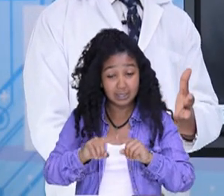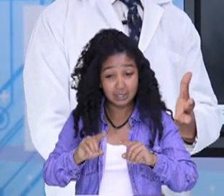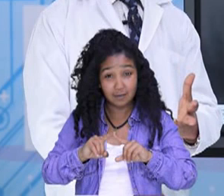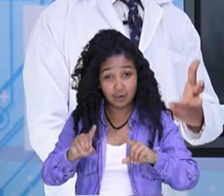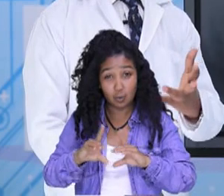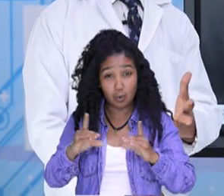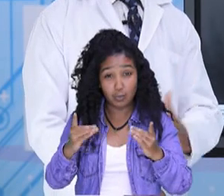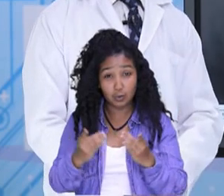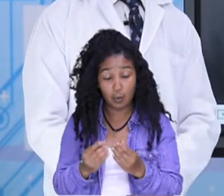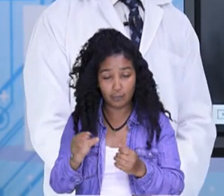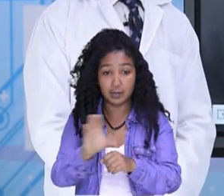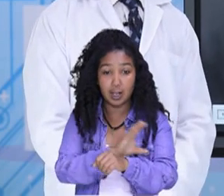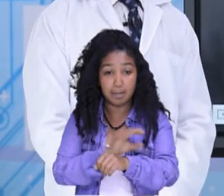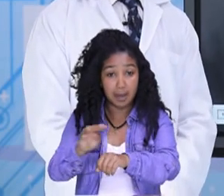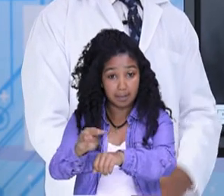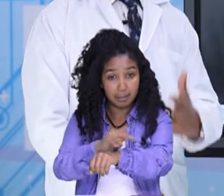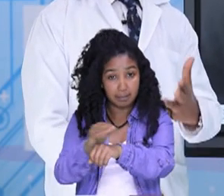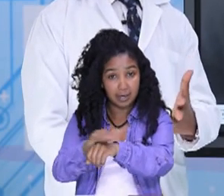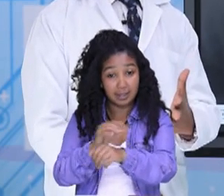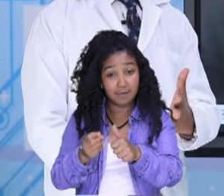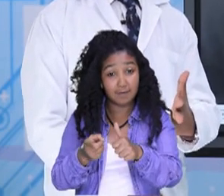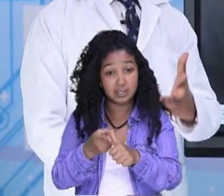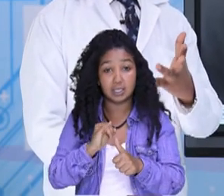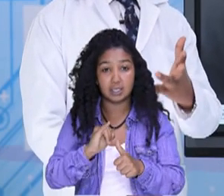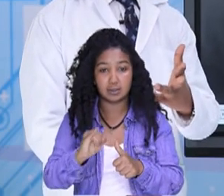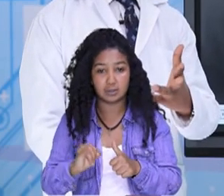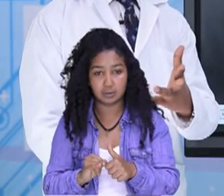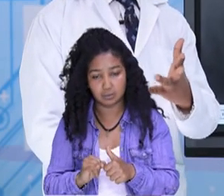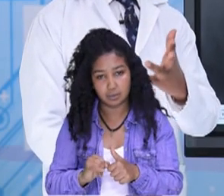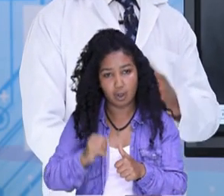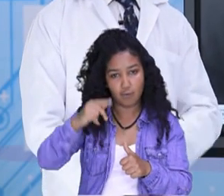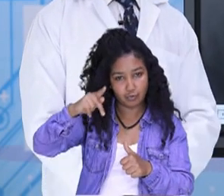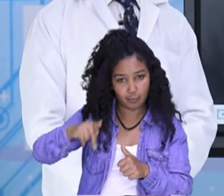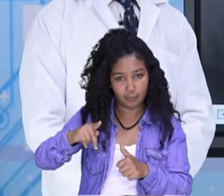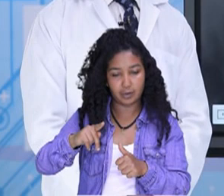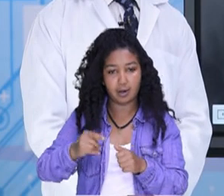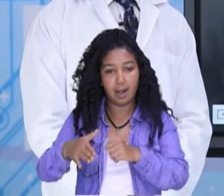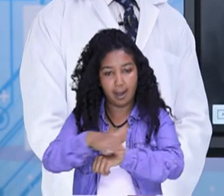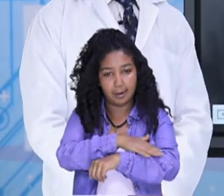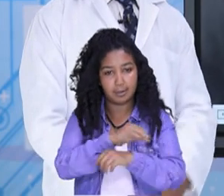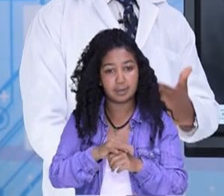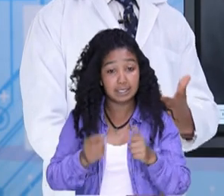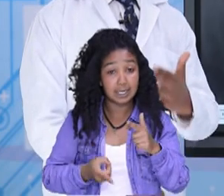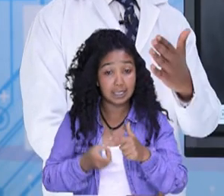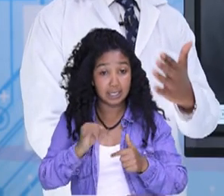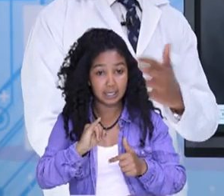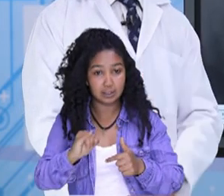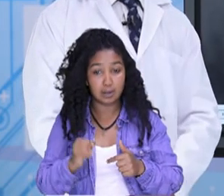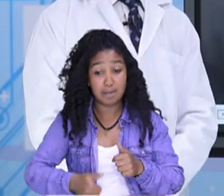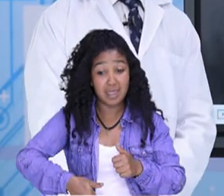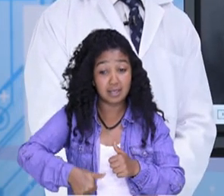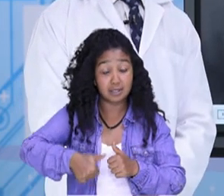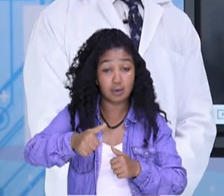different components of cell membrane, the first component is phospholipid bilayer, and the second